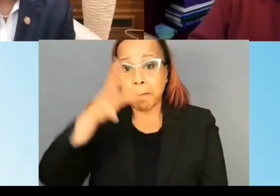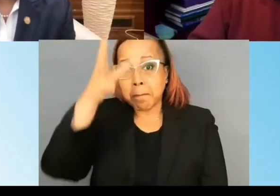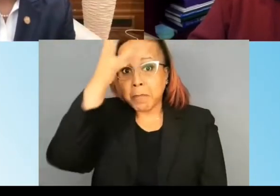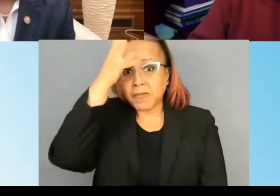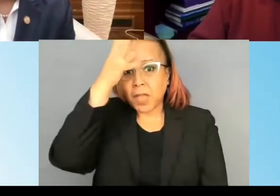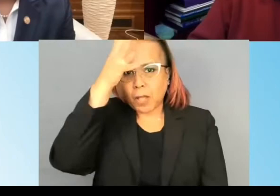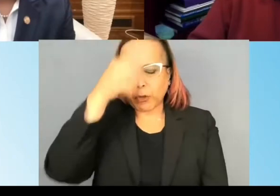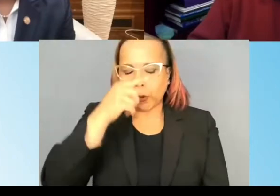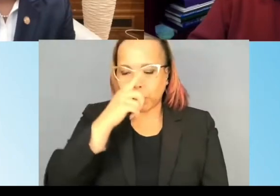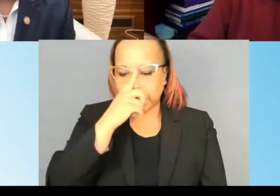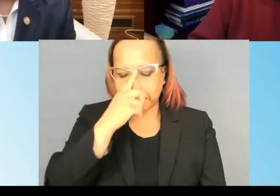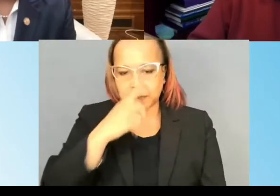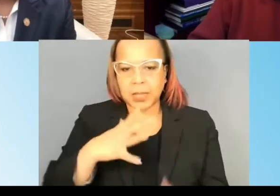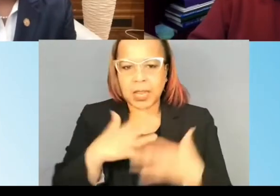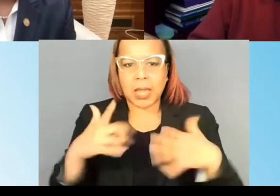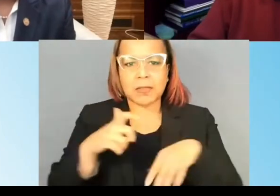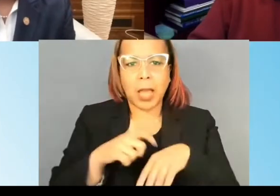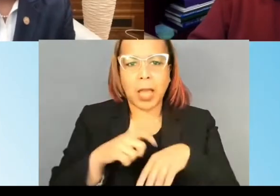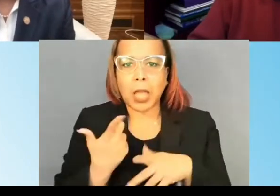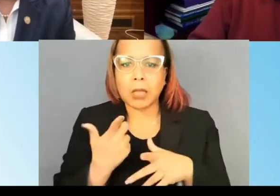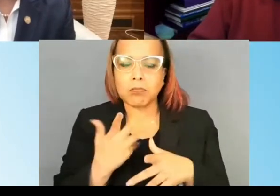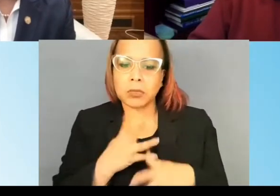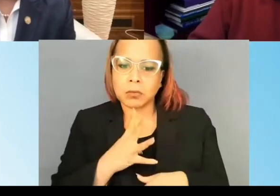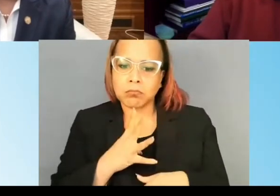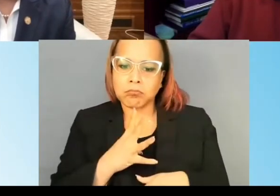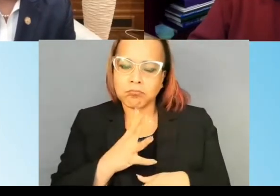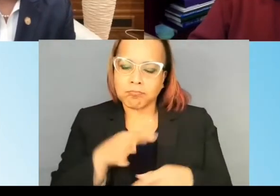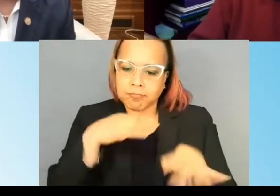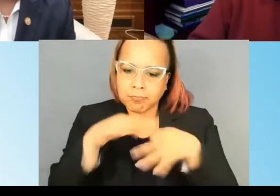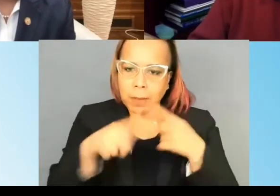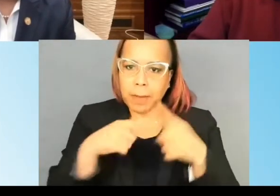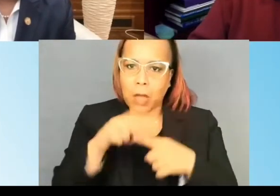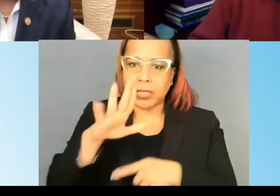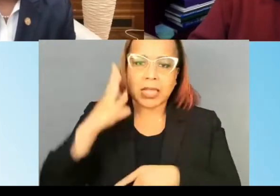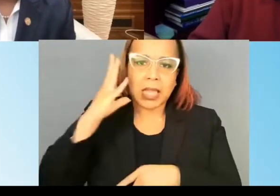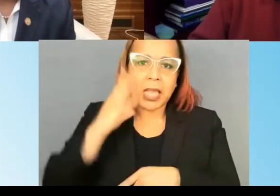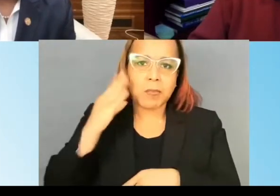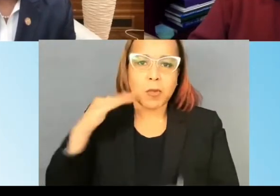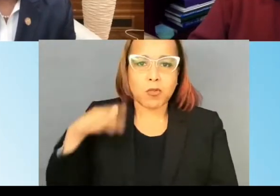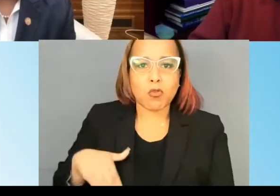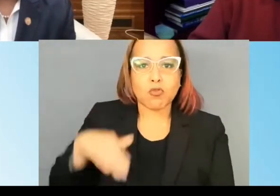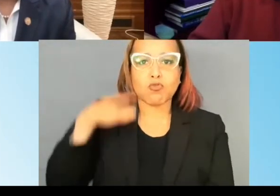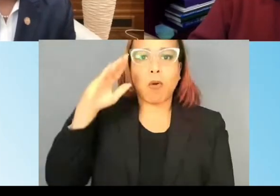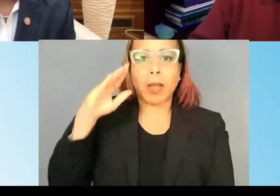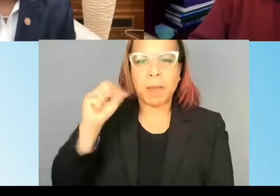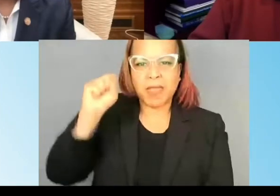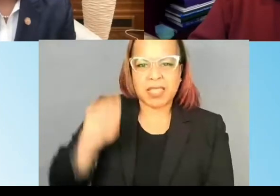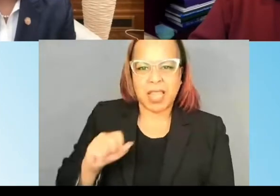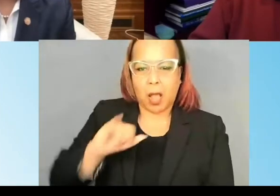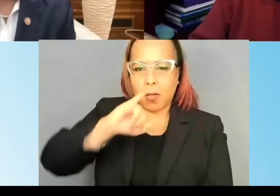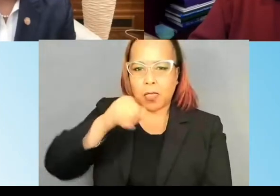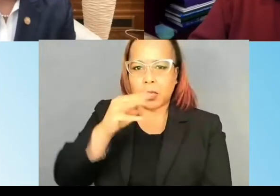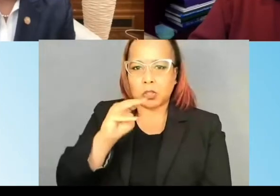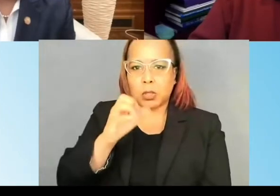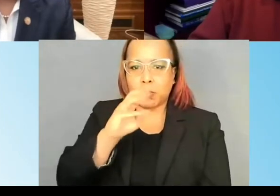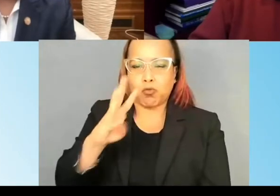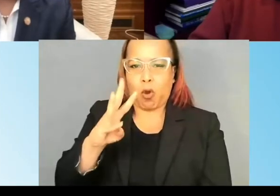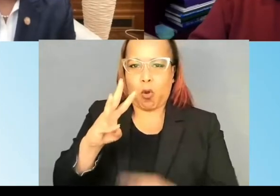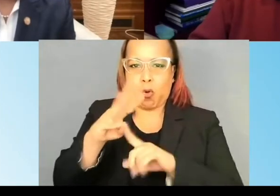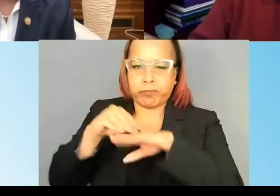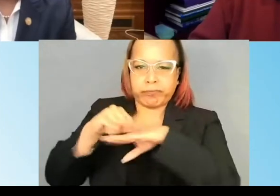time talking to me about his experience growing up in the Jim Crow South, and really the